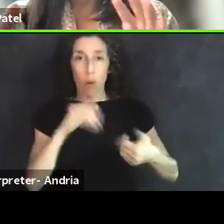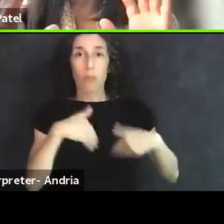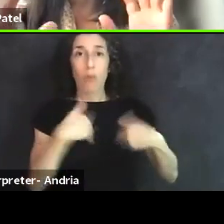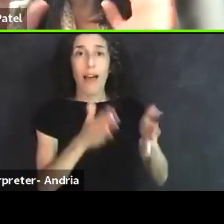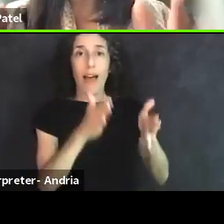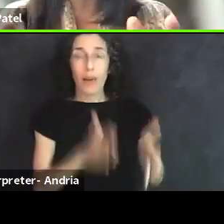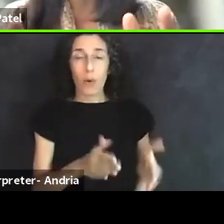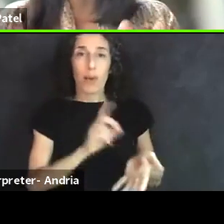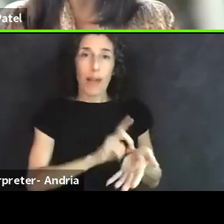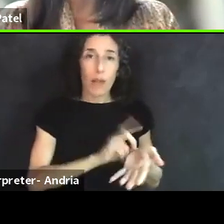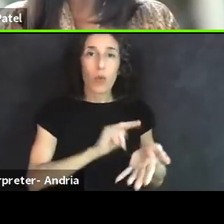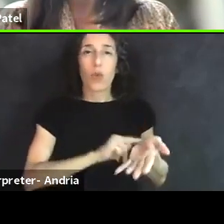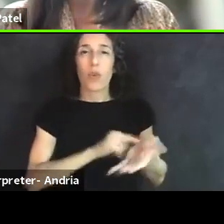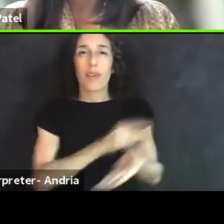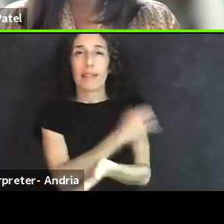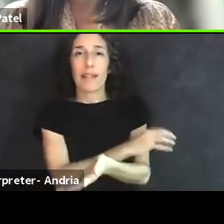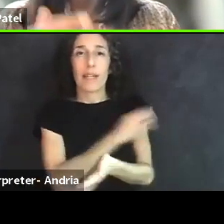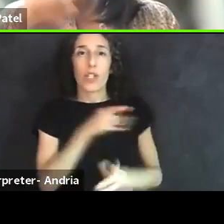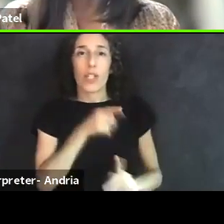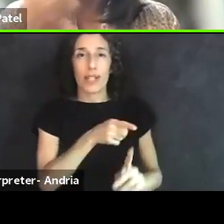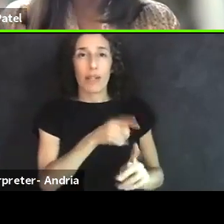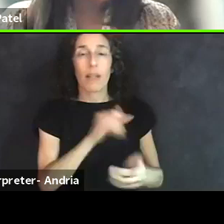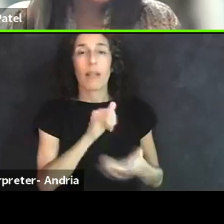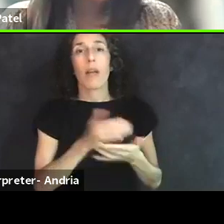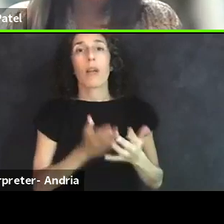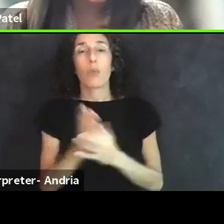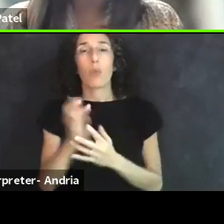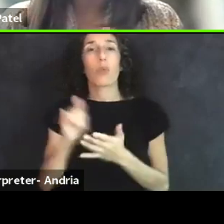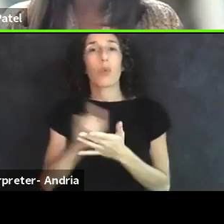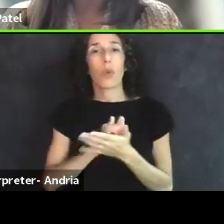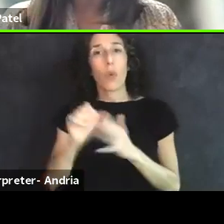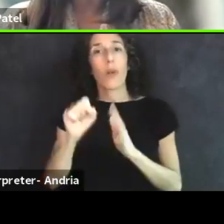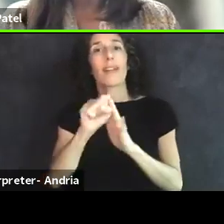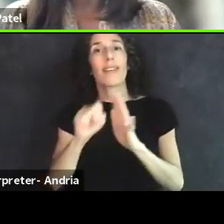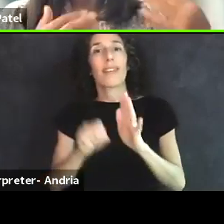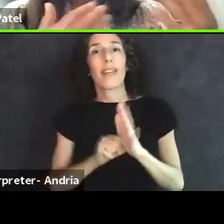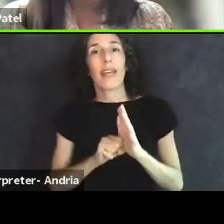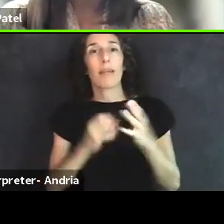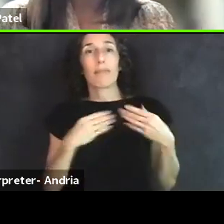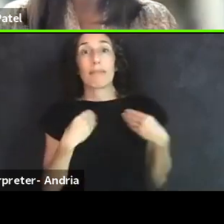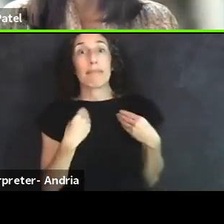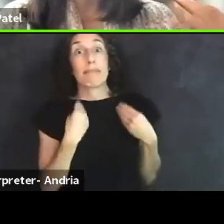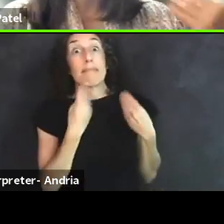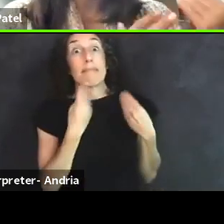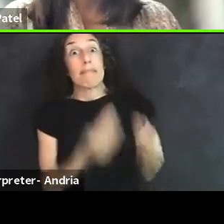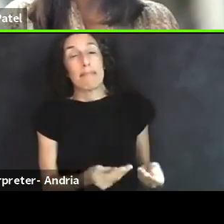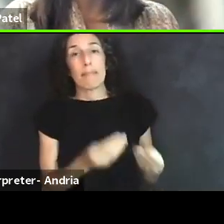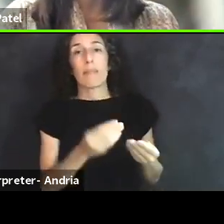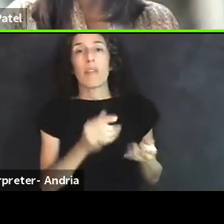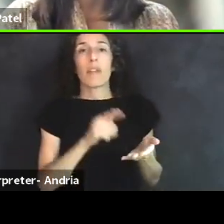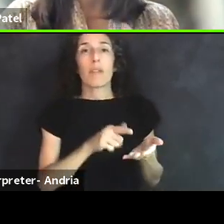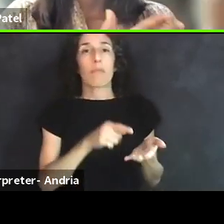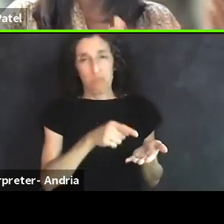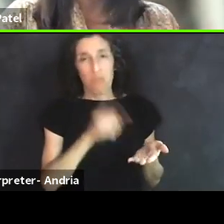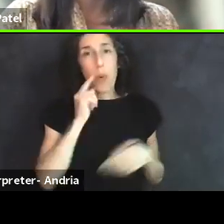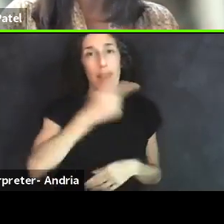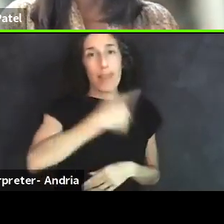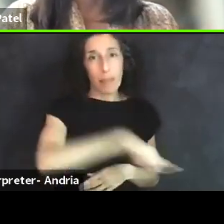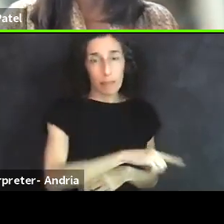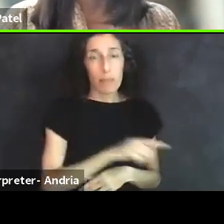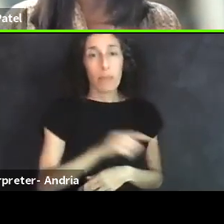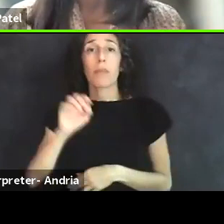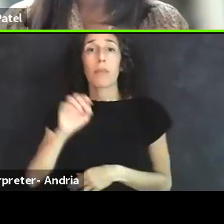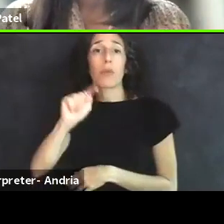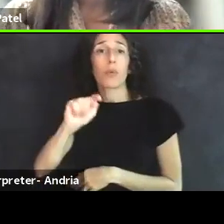are behind a learning management system that not all folks have access to, but the other resources that we have on our website are